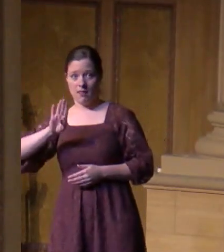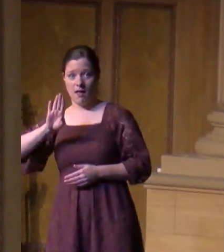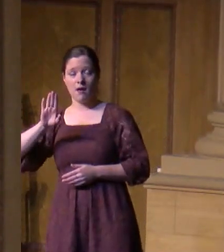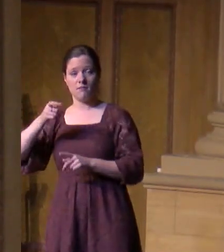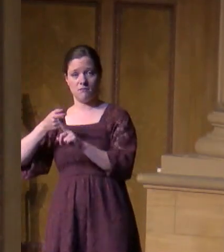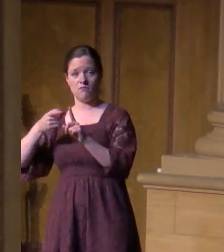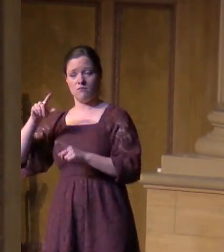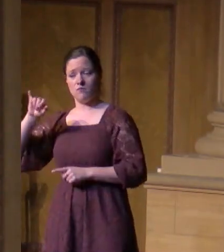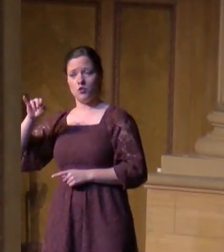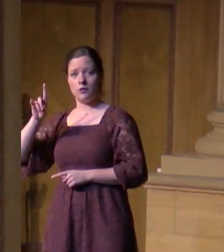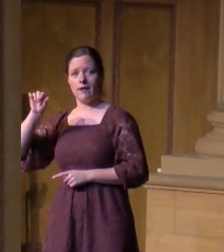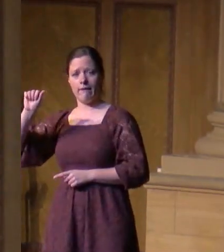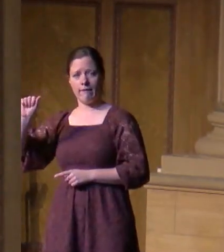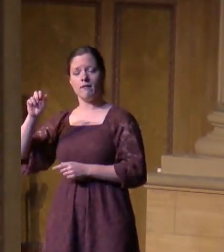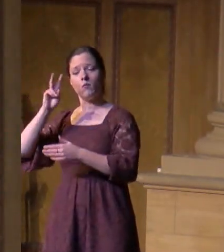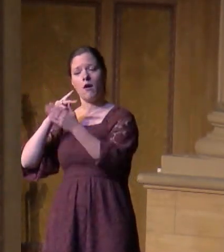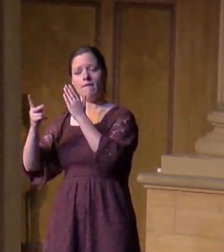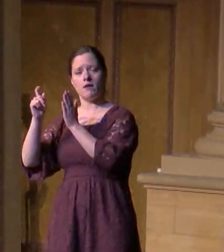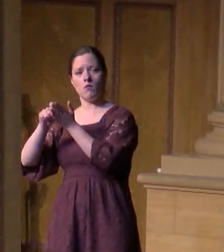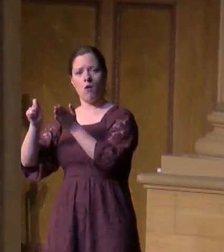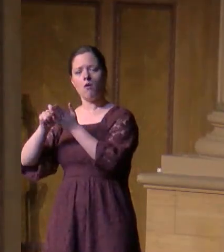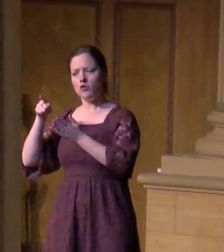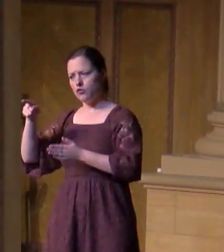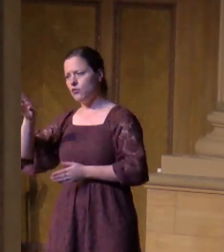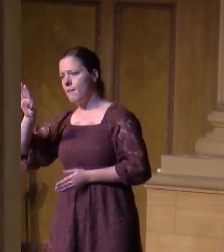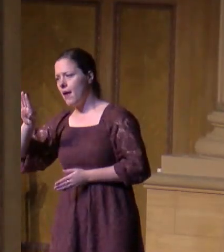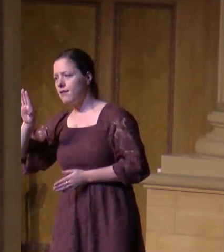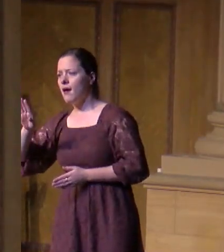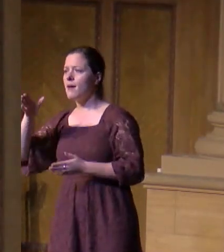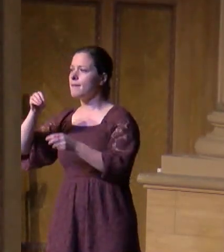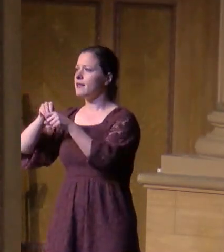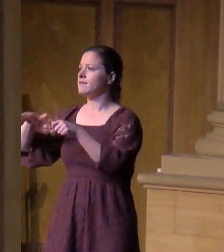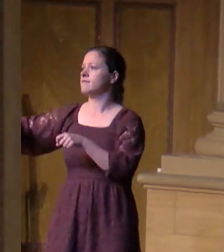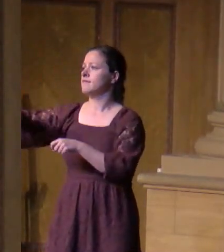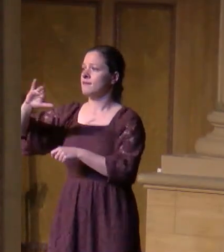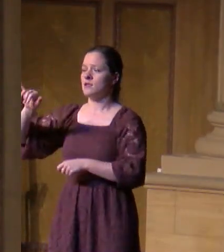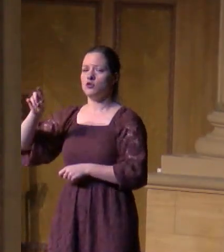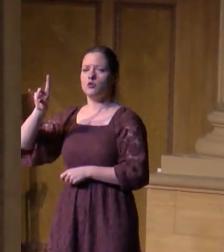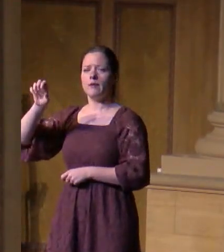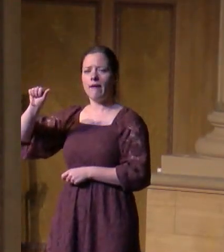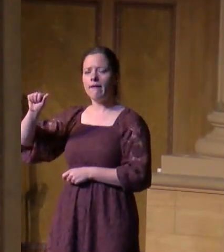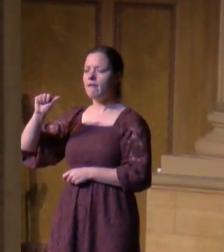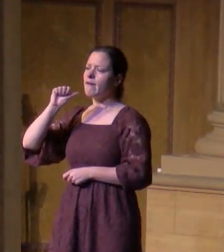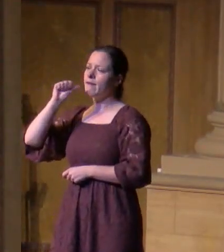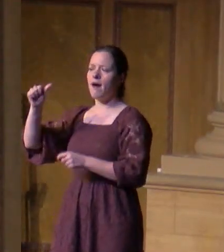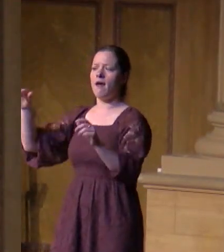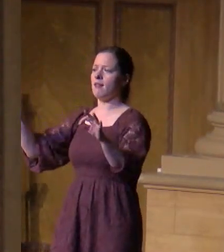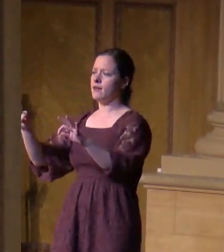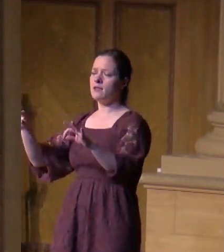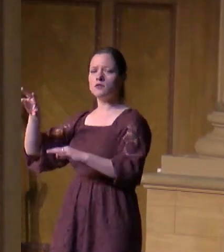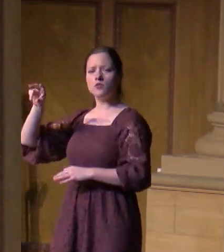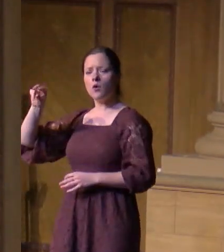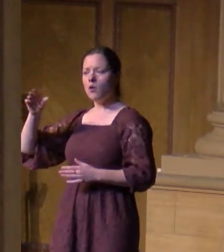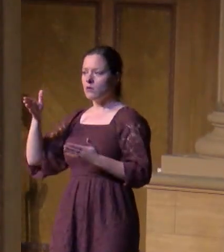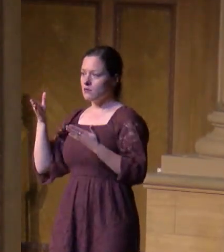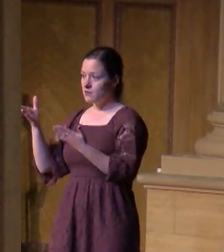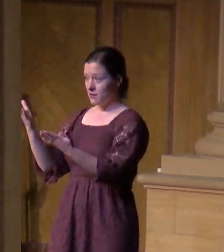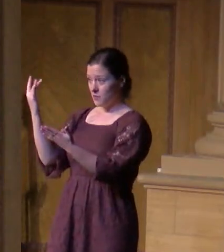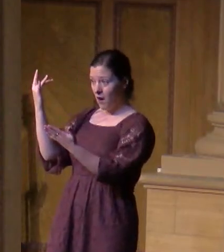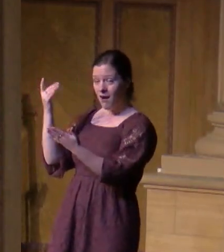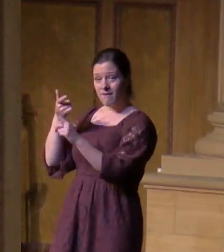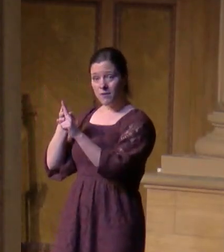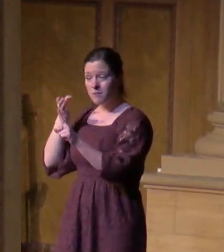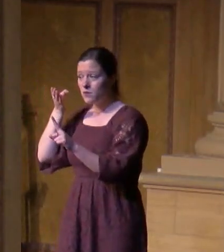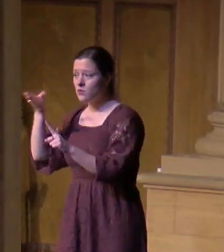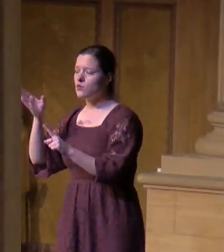for so it is written by the prophet and you oh Bethlehem in the land of Judah are by no means least among the rulers of Judah for